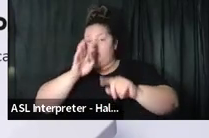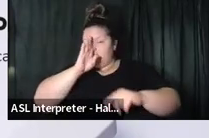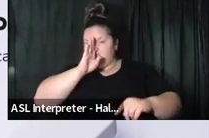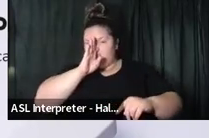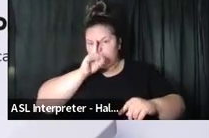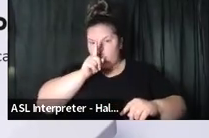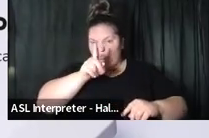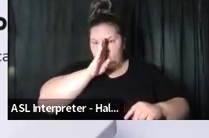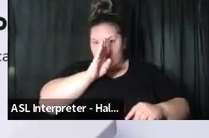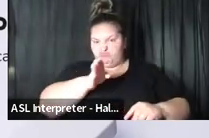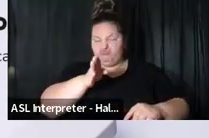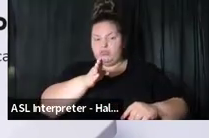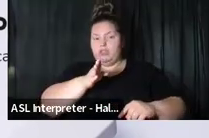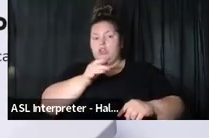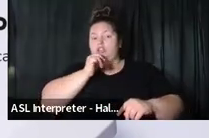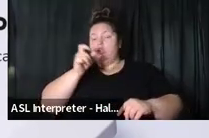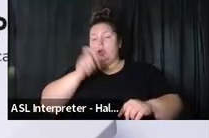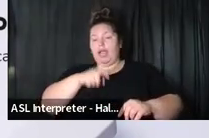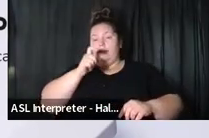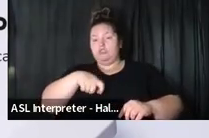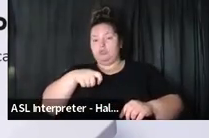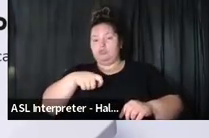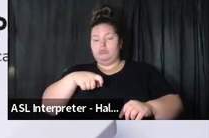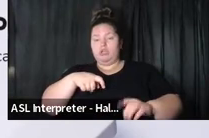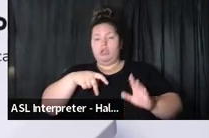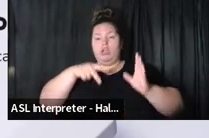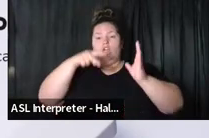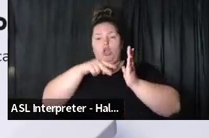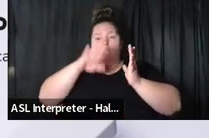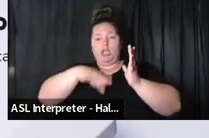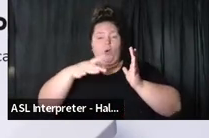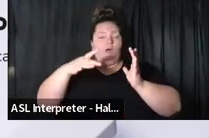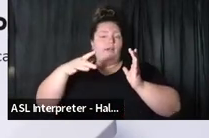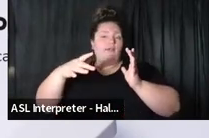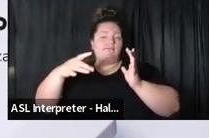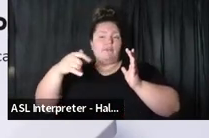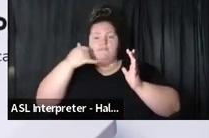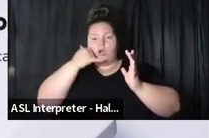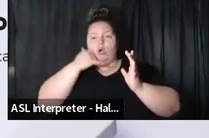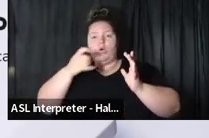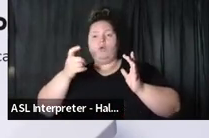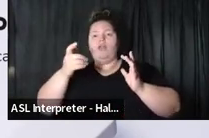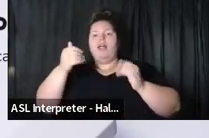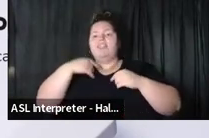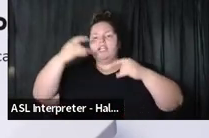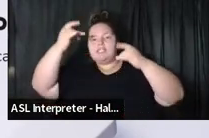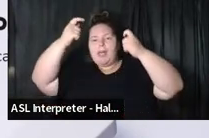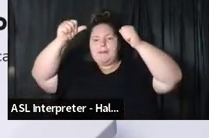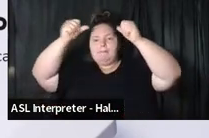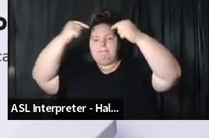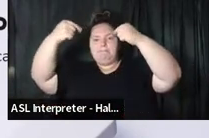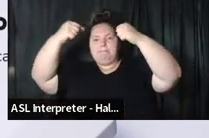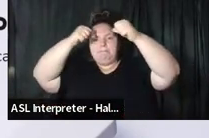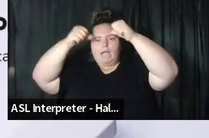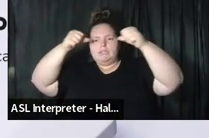navigate from your phone or look at your phone anymore. You can hit next, pause, turn up the volume all from the mask instead of having to grab your phone